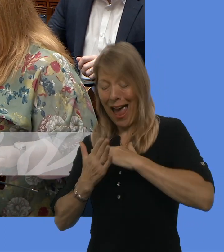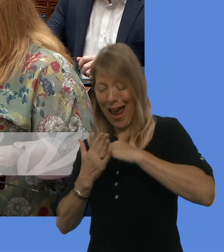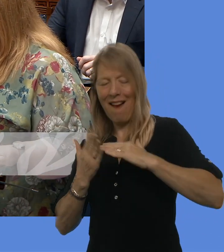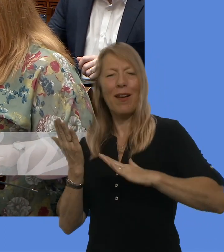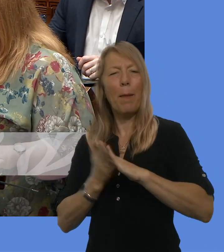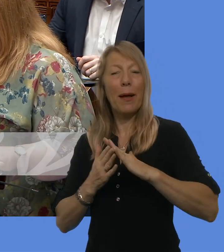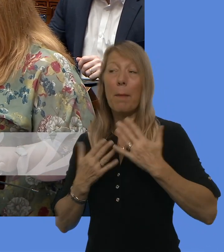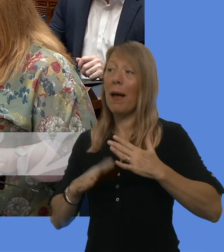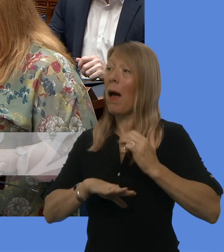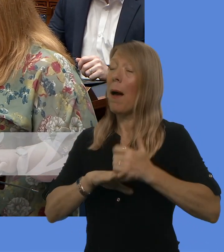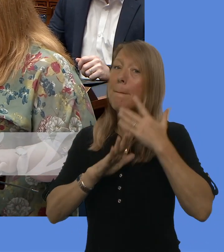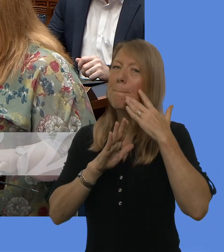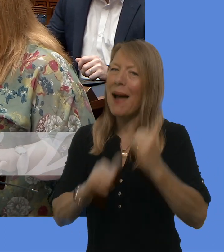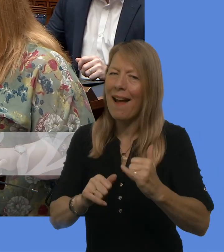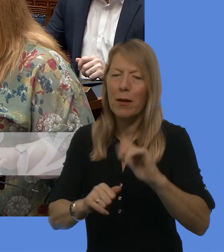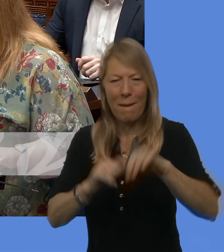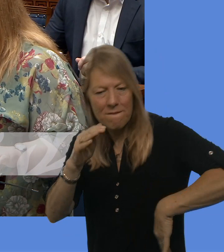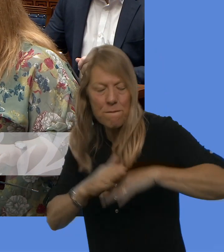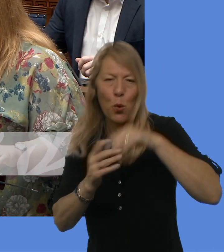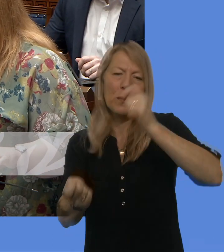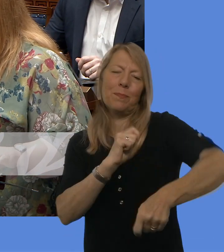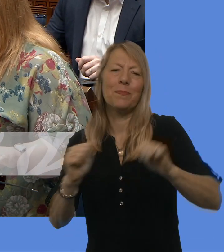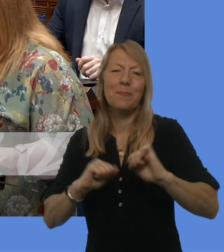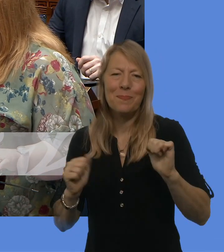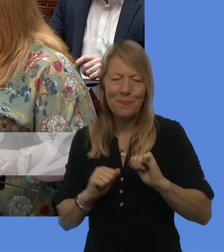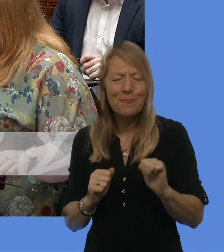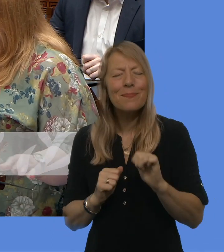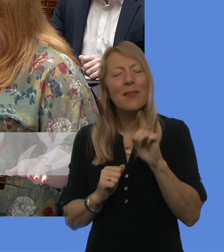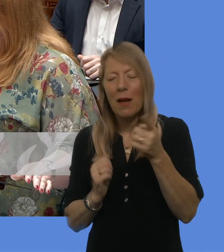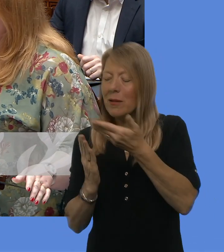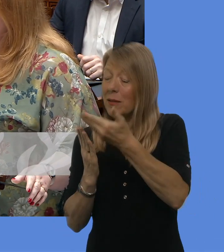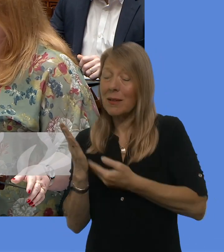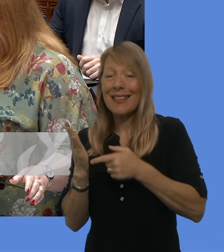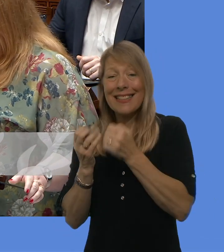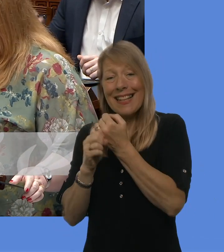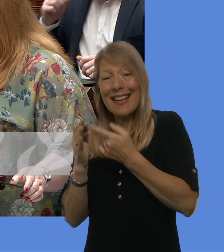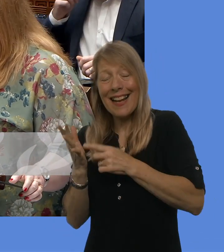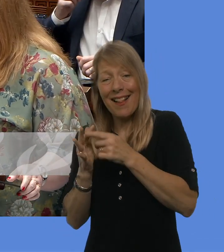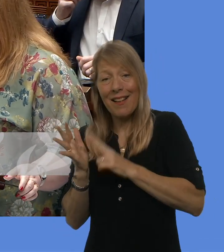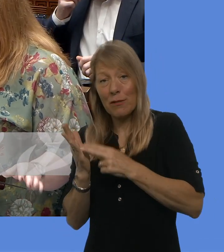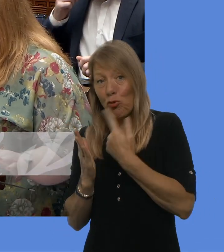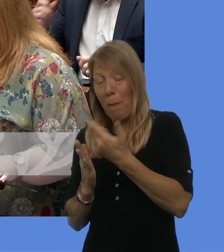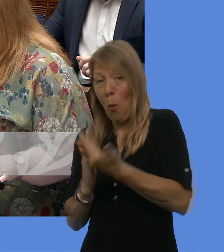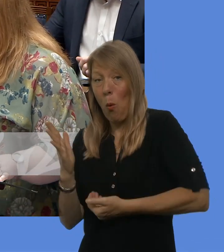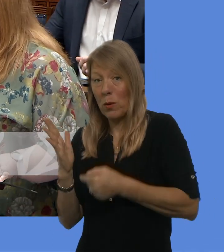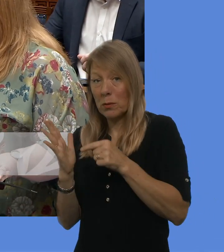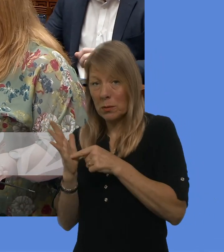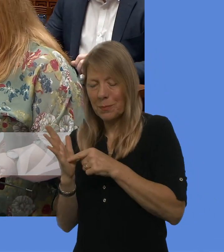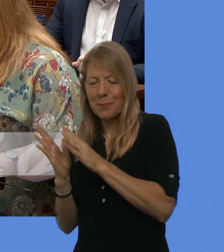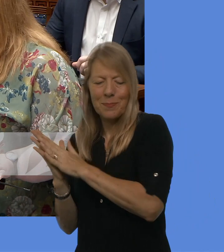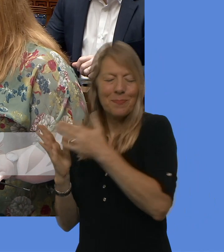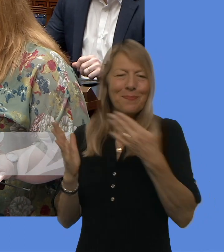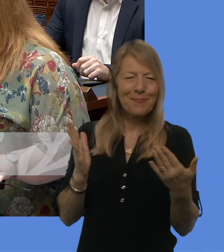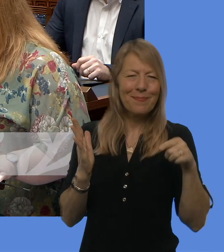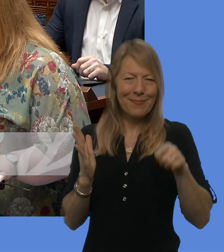useful to note the number of completed recommendations, it's equally important to note the measures and services introduced as part of the implementation programme that are making a